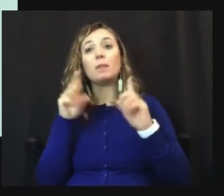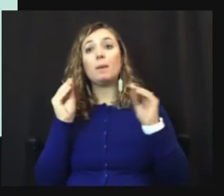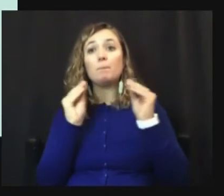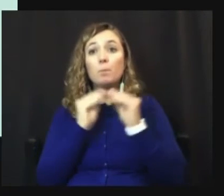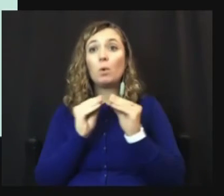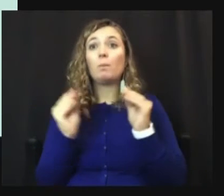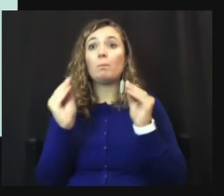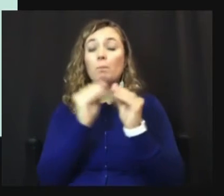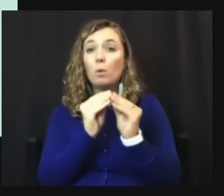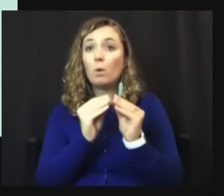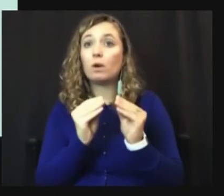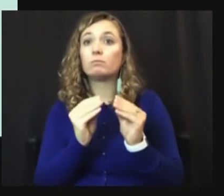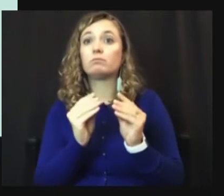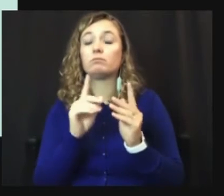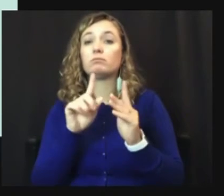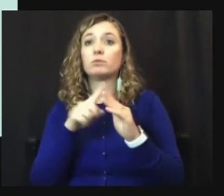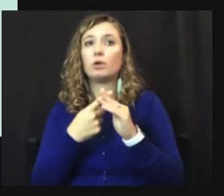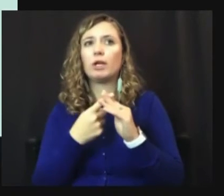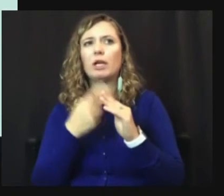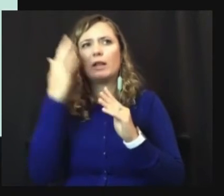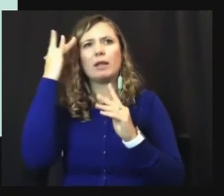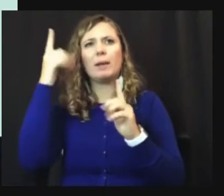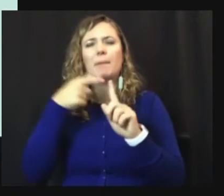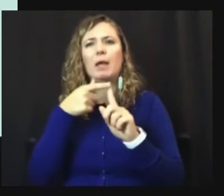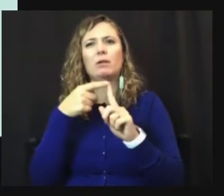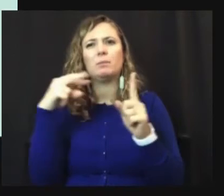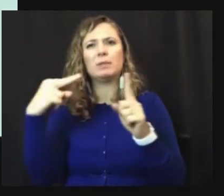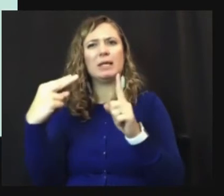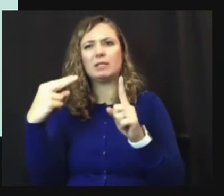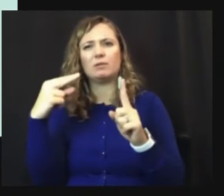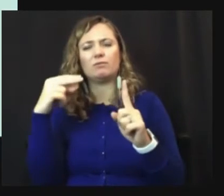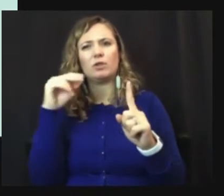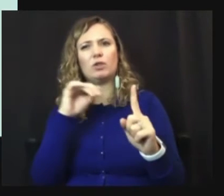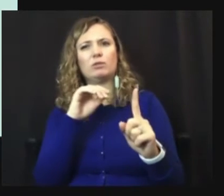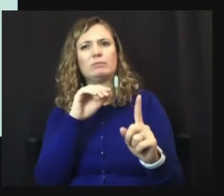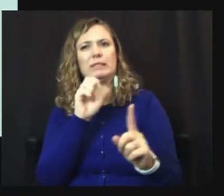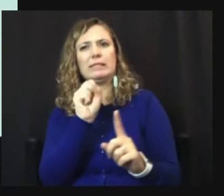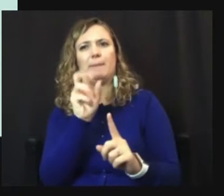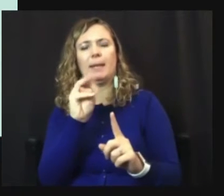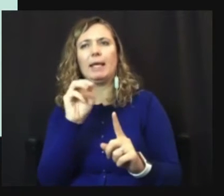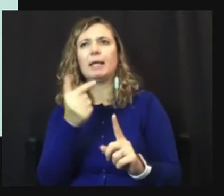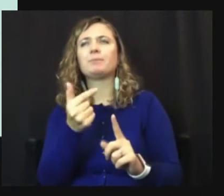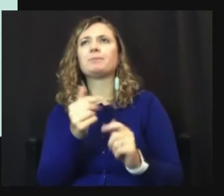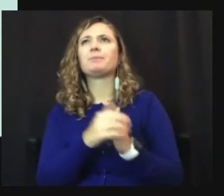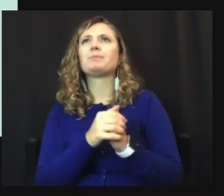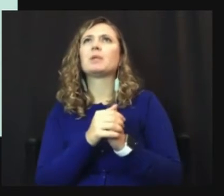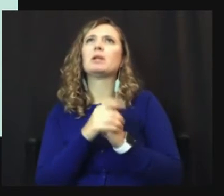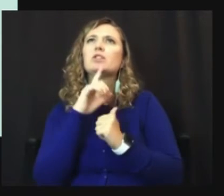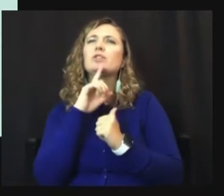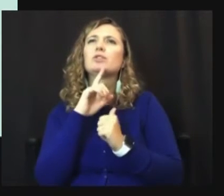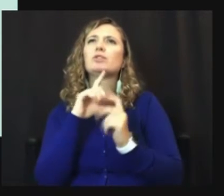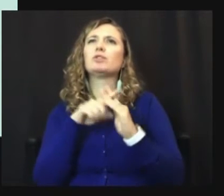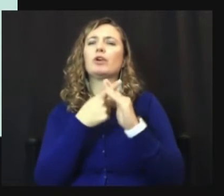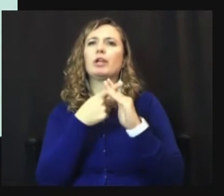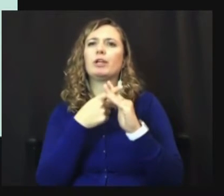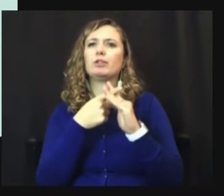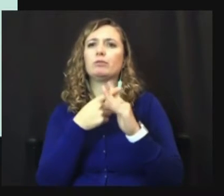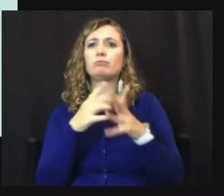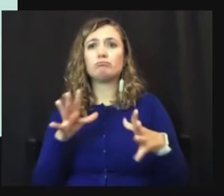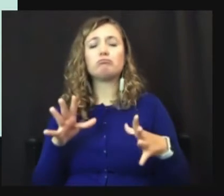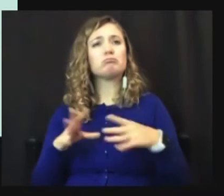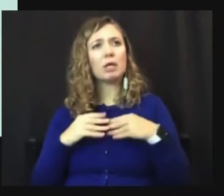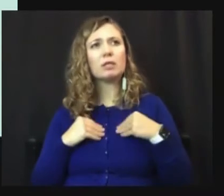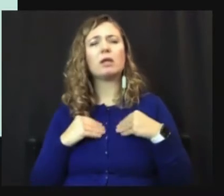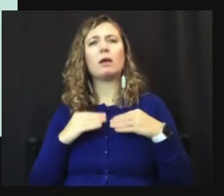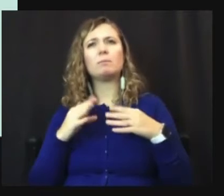my own mindsets around it and whether or not they were true or whether or not they were ableism, I started being able to embrace stemming in my life. I